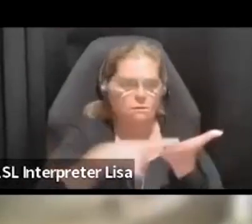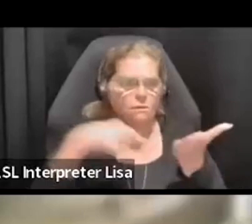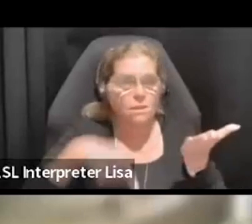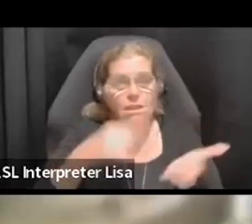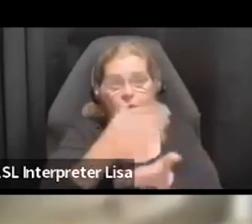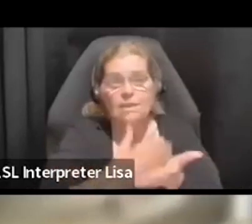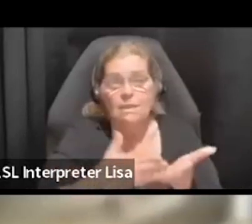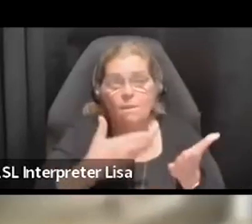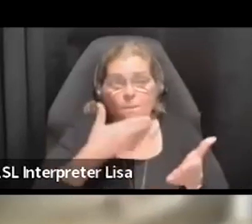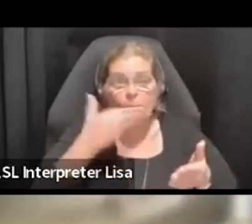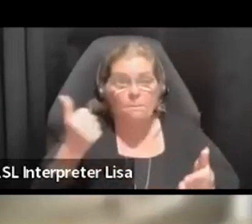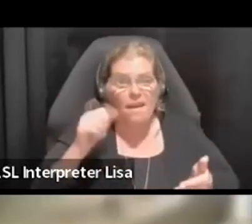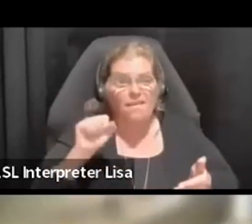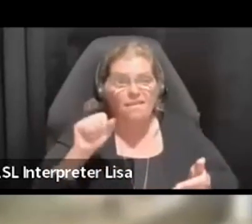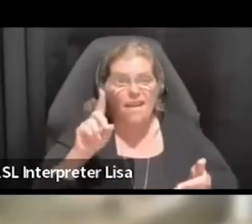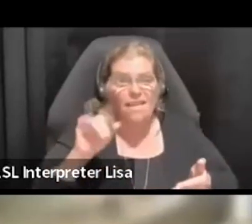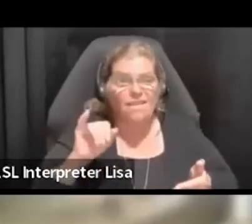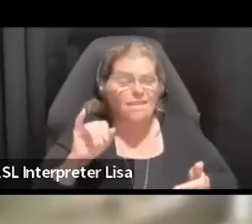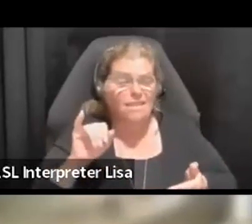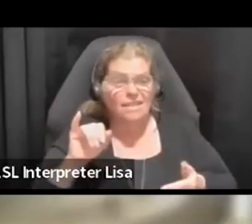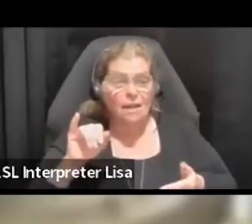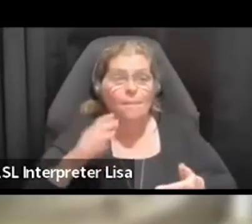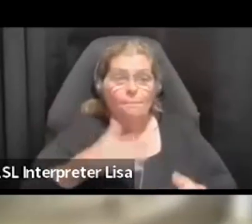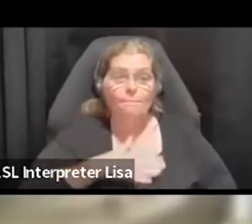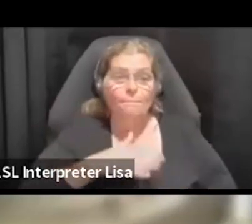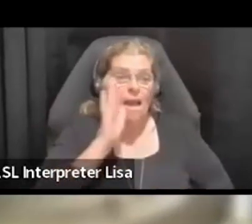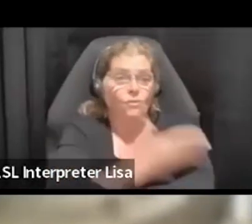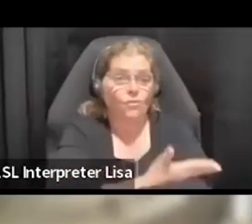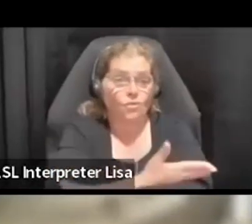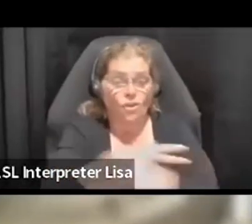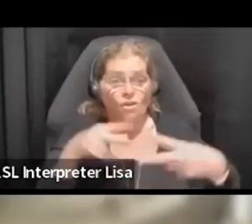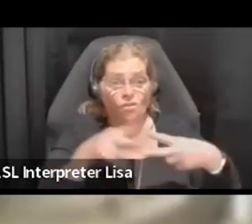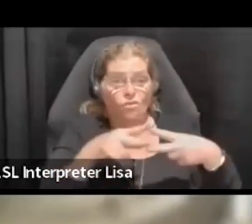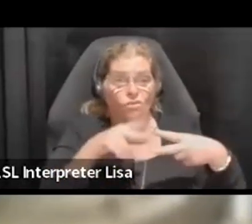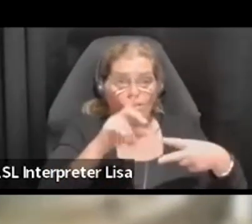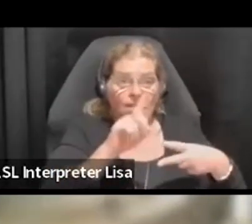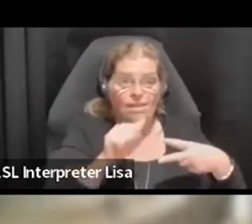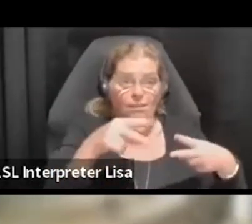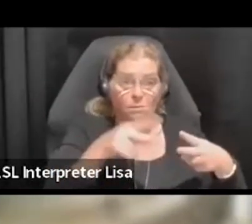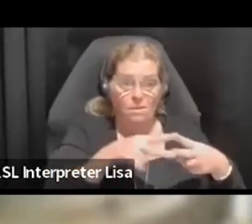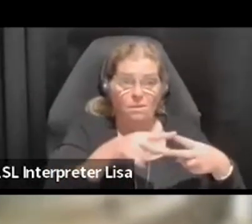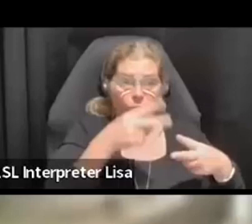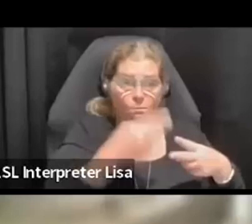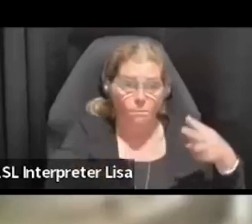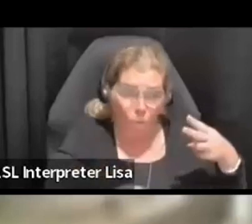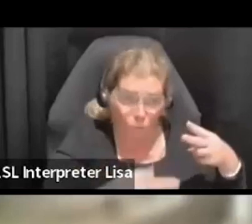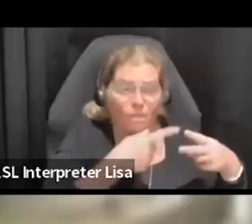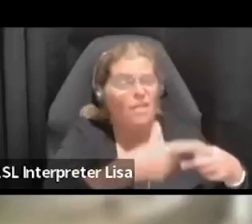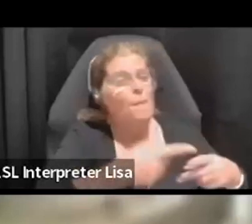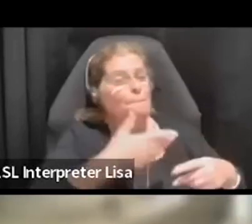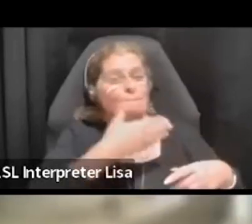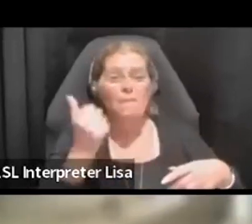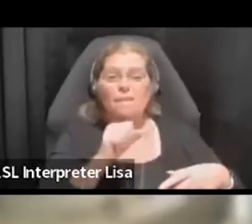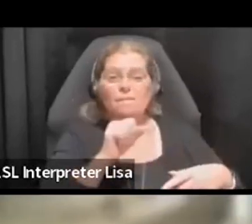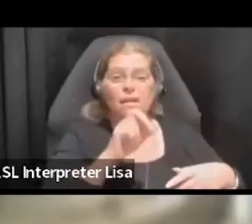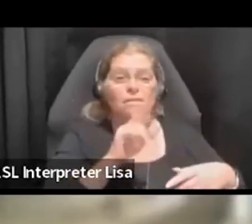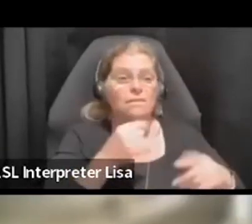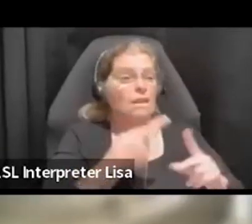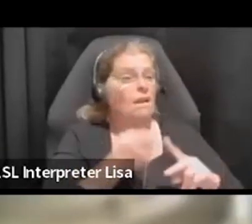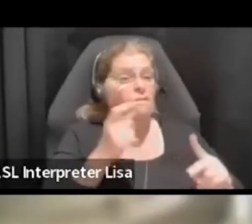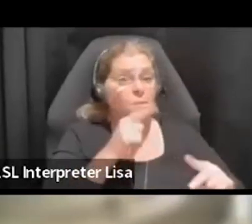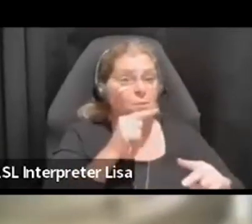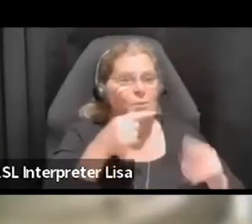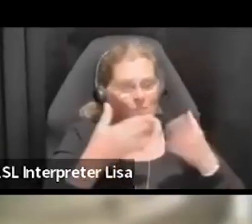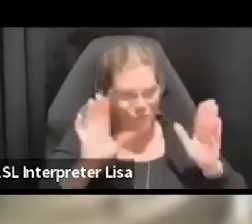specially designed instruction that my daughters ever got, both my daughters have disabilities, was from general education teachers. So